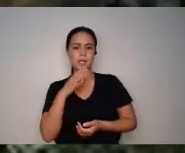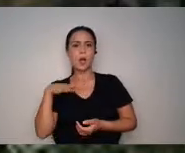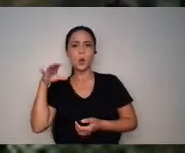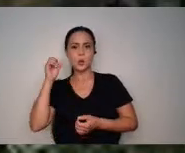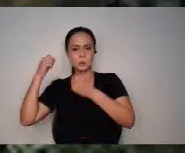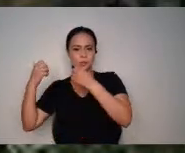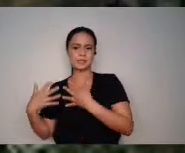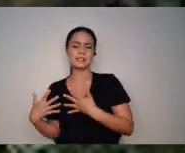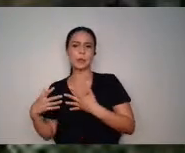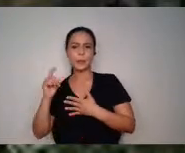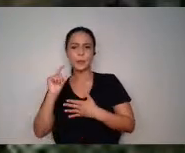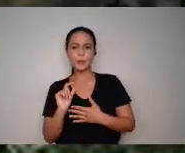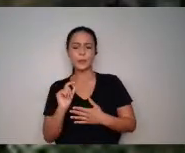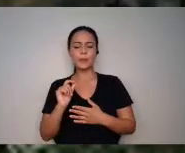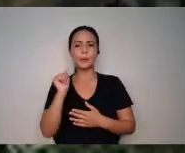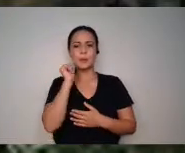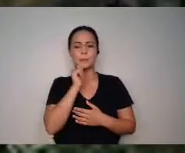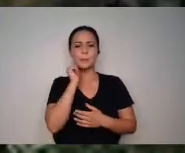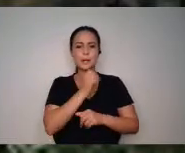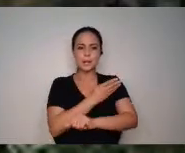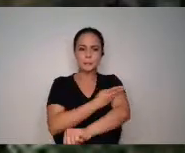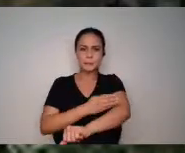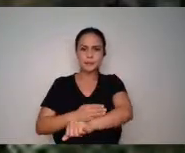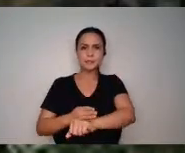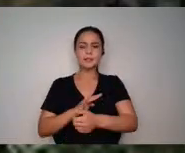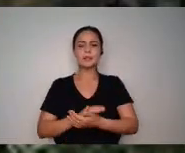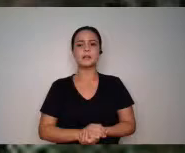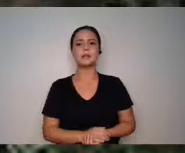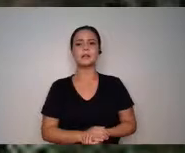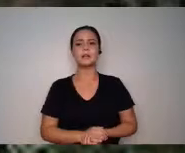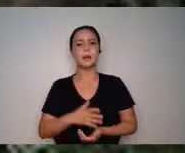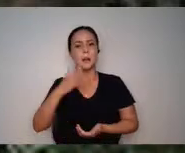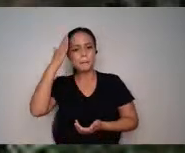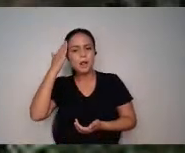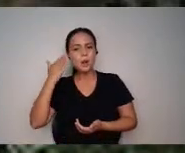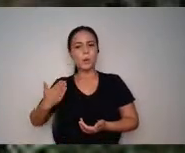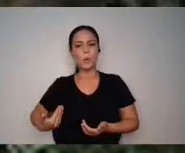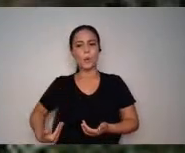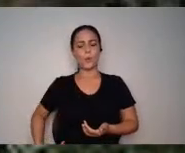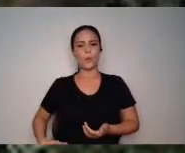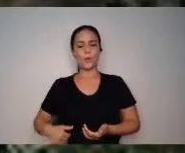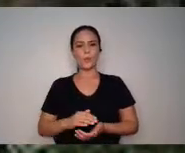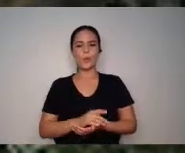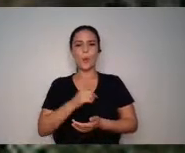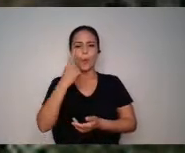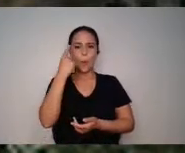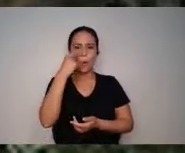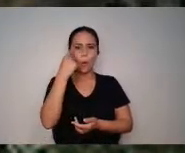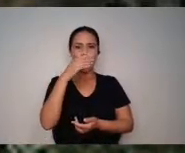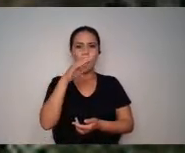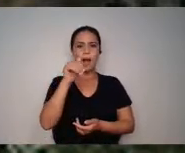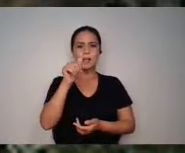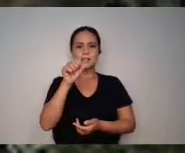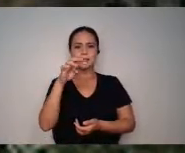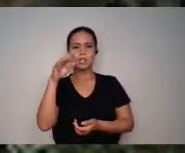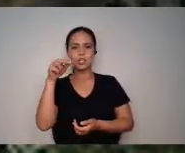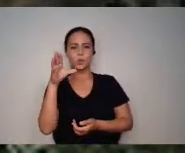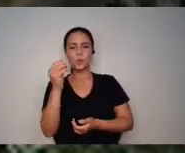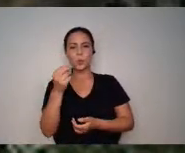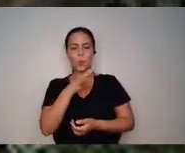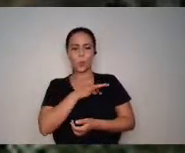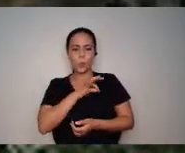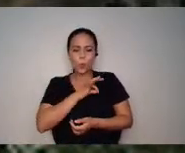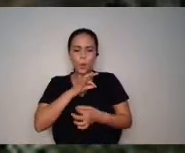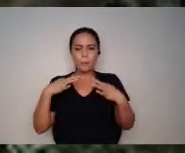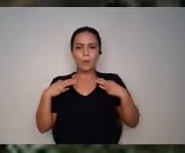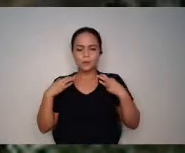group. I'm going to make an audio description, very brief. I am a white woman and with long